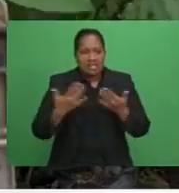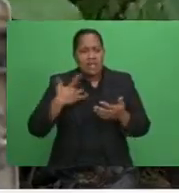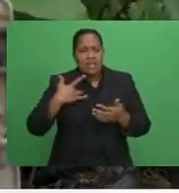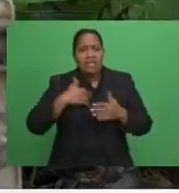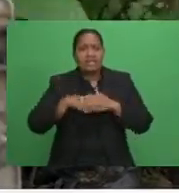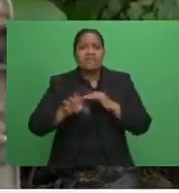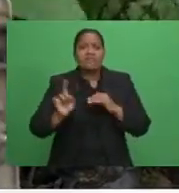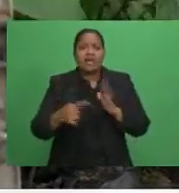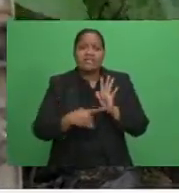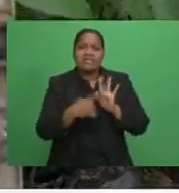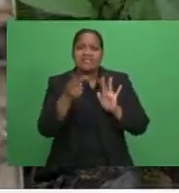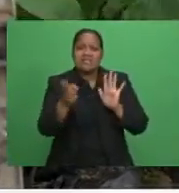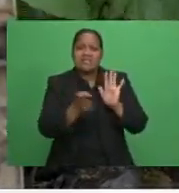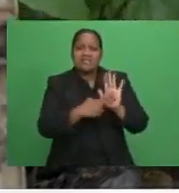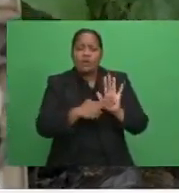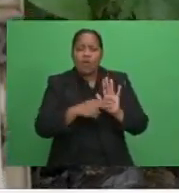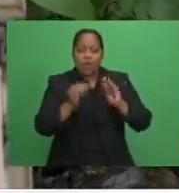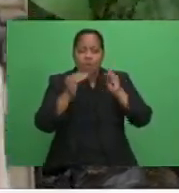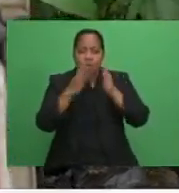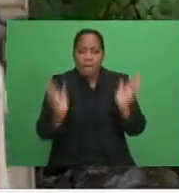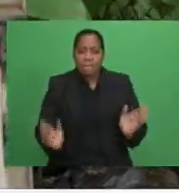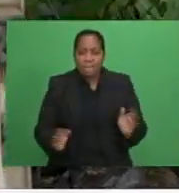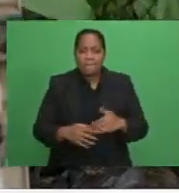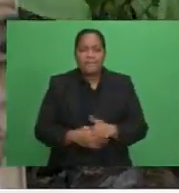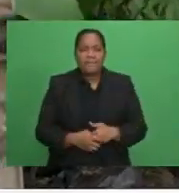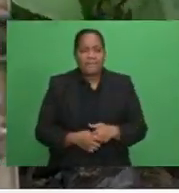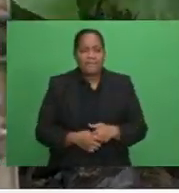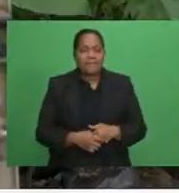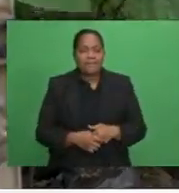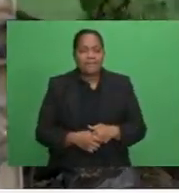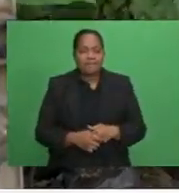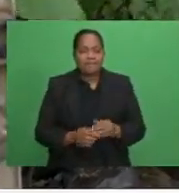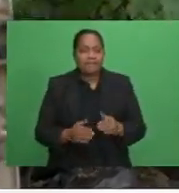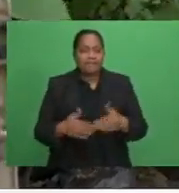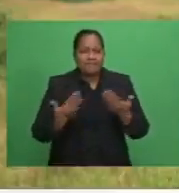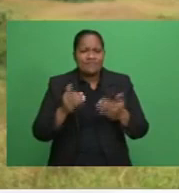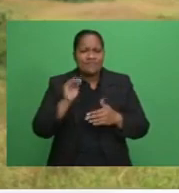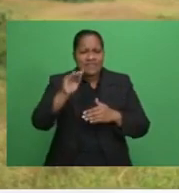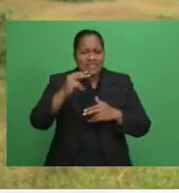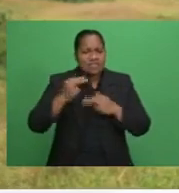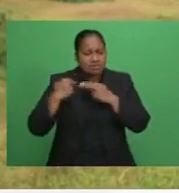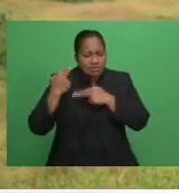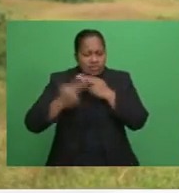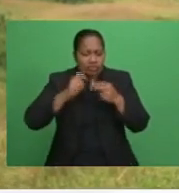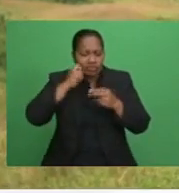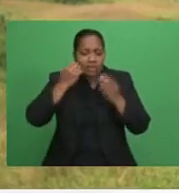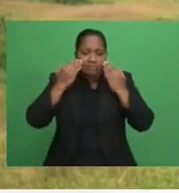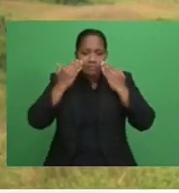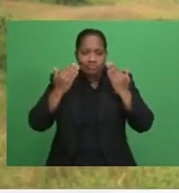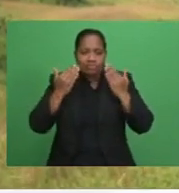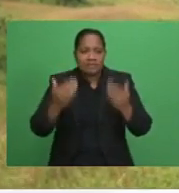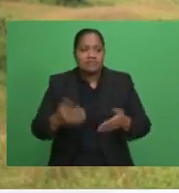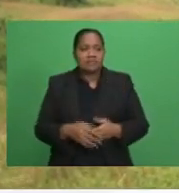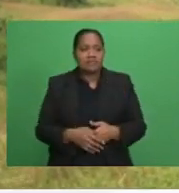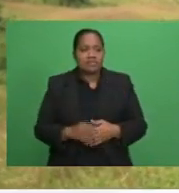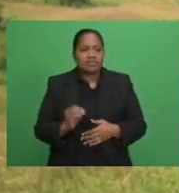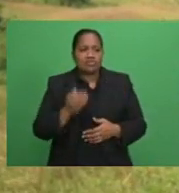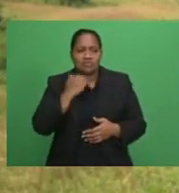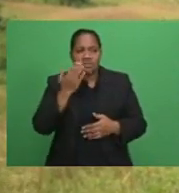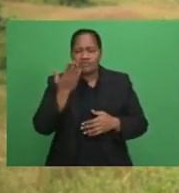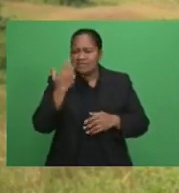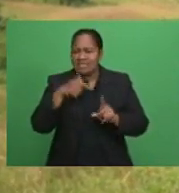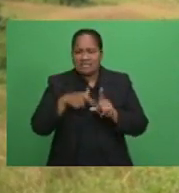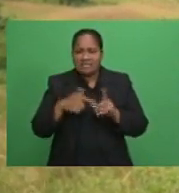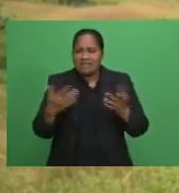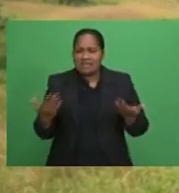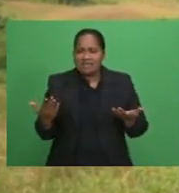homes. I hope the villagers appreciate it. I know their future generations will appreciate it. So much yassi and whatnot